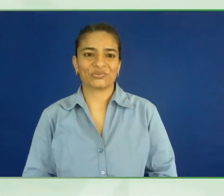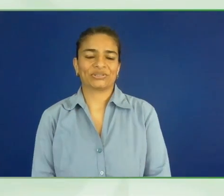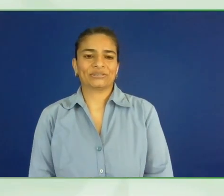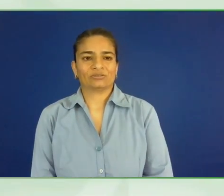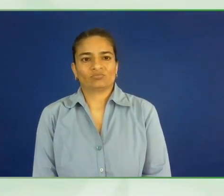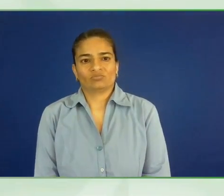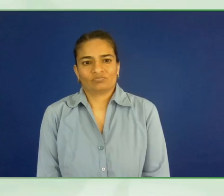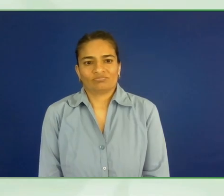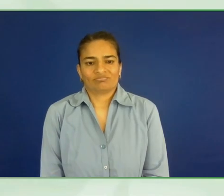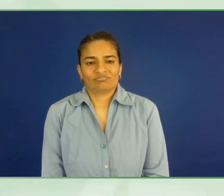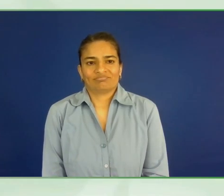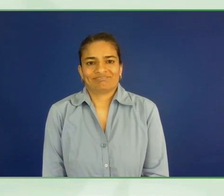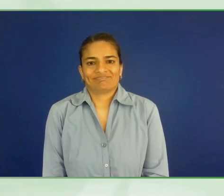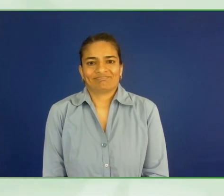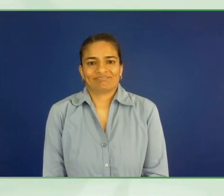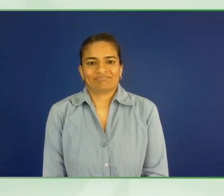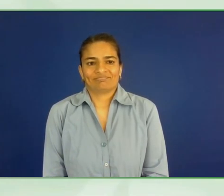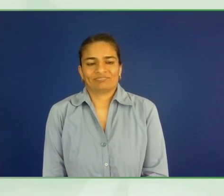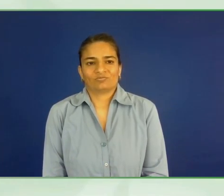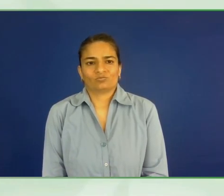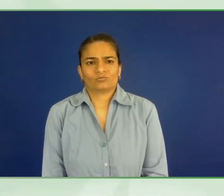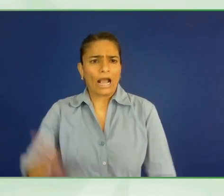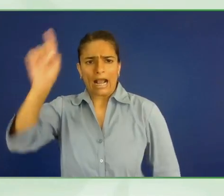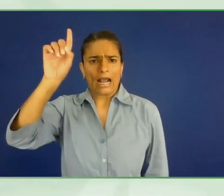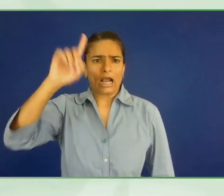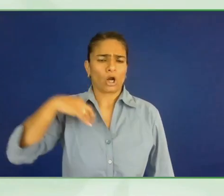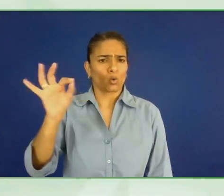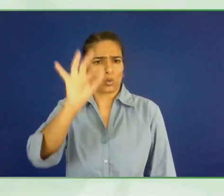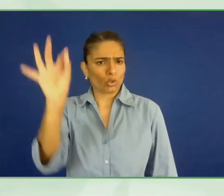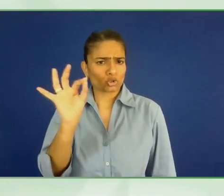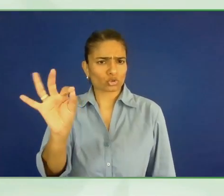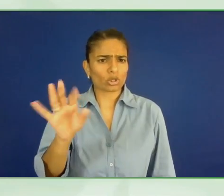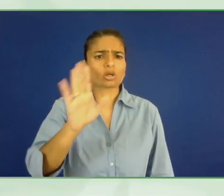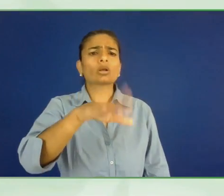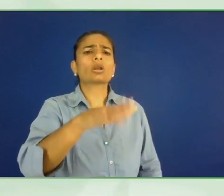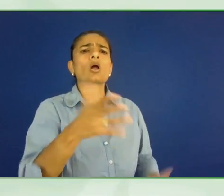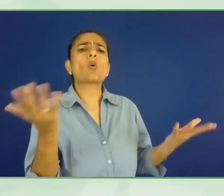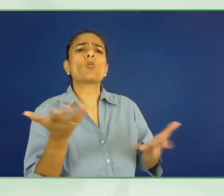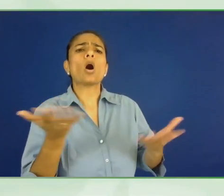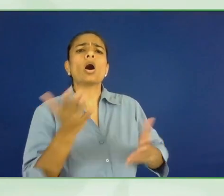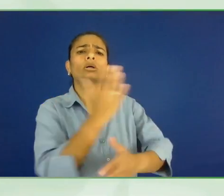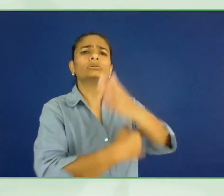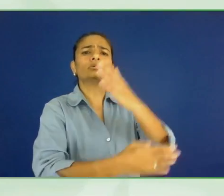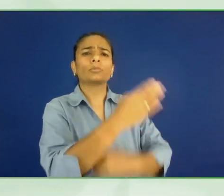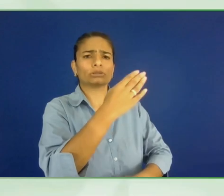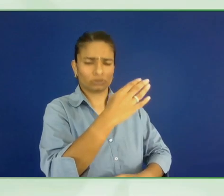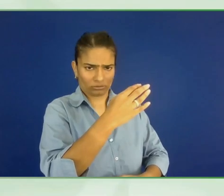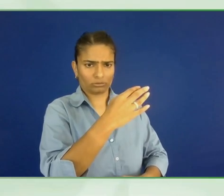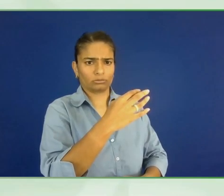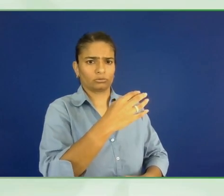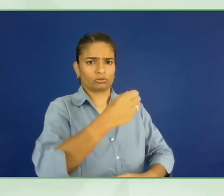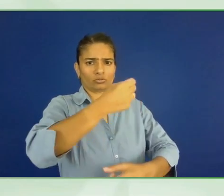I have a question. What kind of disability do you work? Do you have beneficiaries